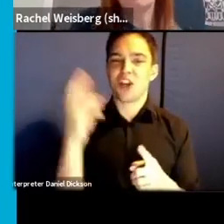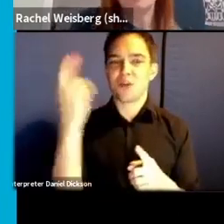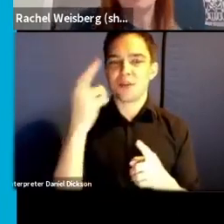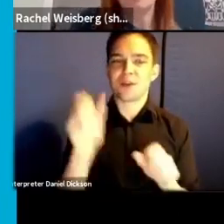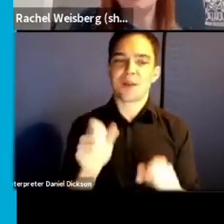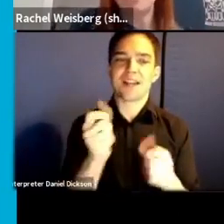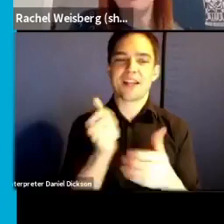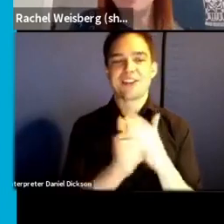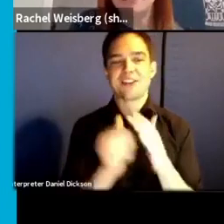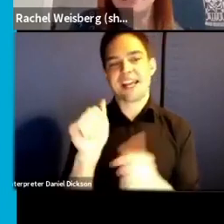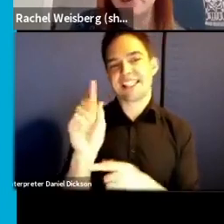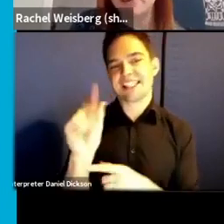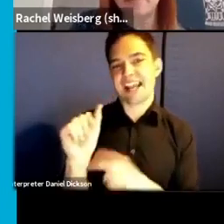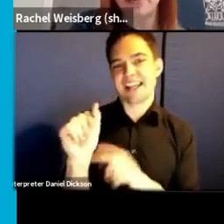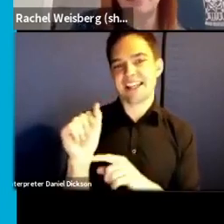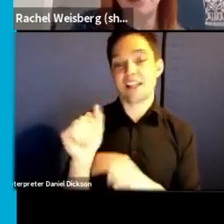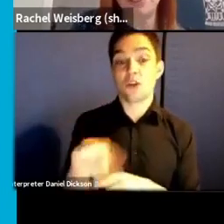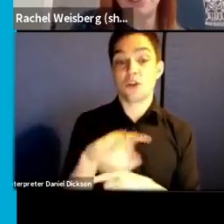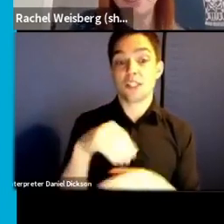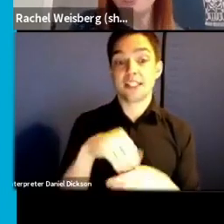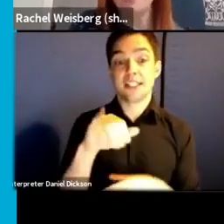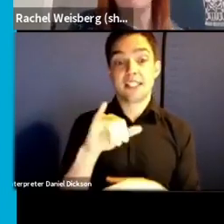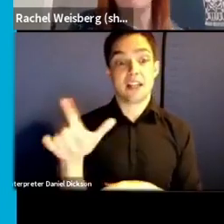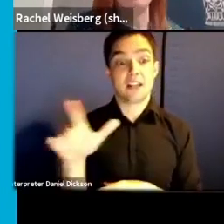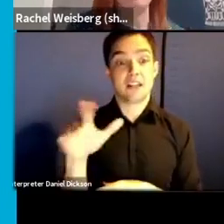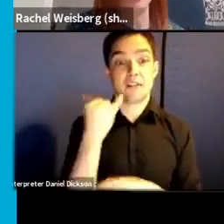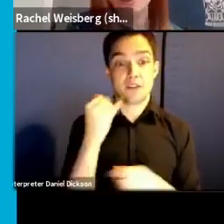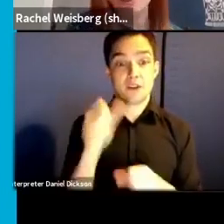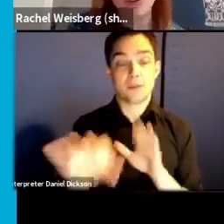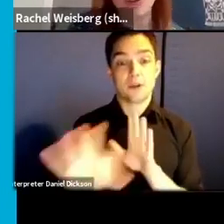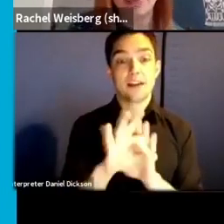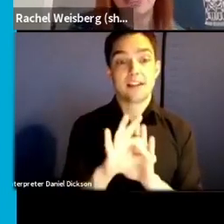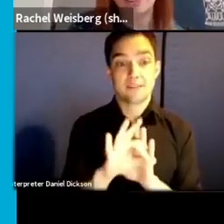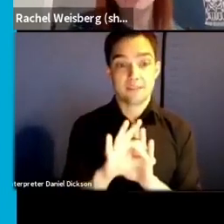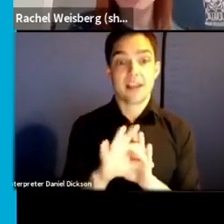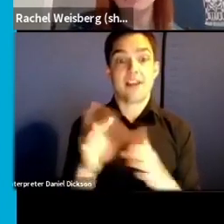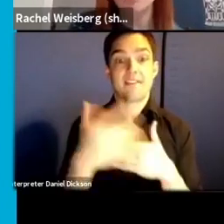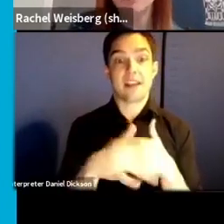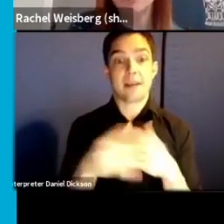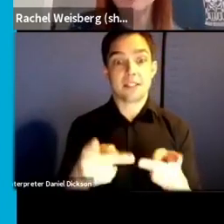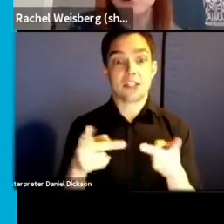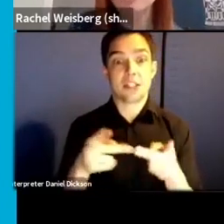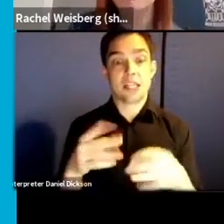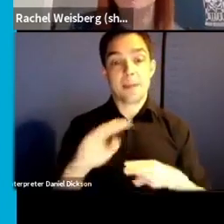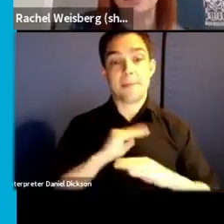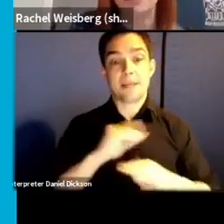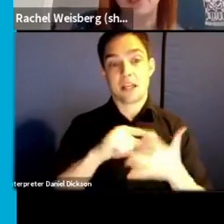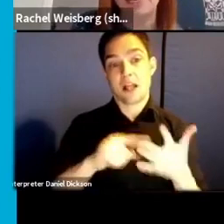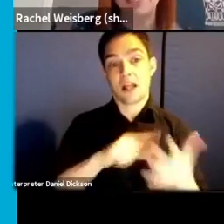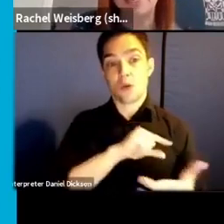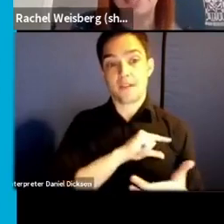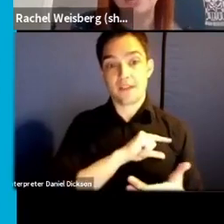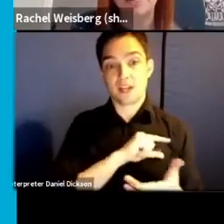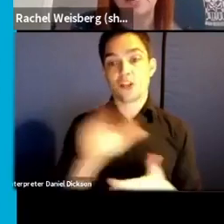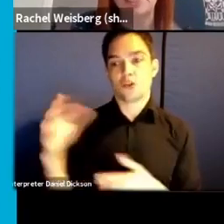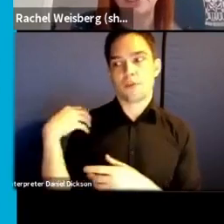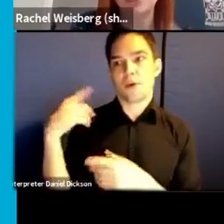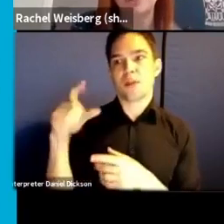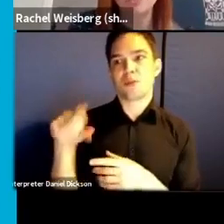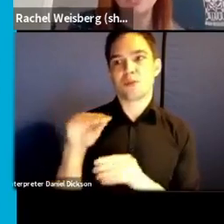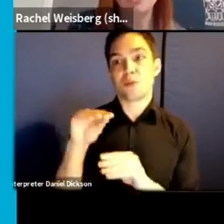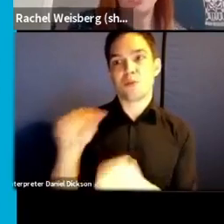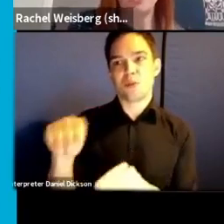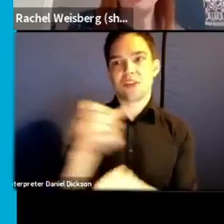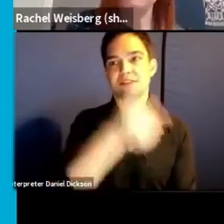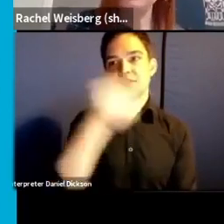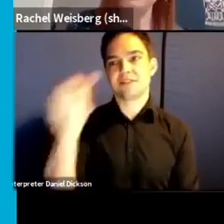For those of us who are in Illinois, the law is that if you can identify a vacant position and it meets all those other qualifications, your employer is supposed to place you in it